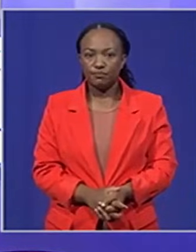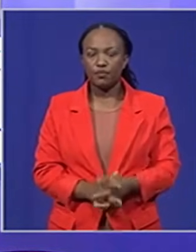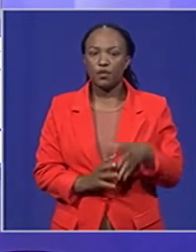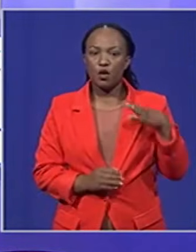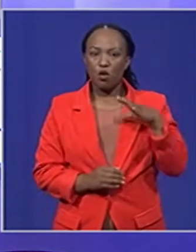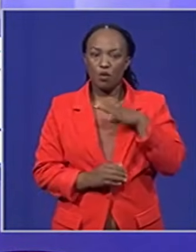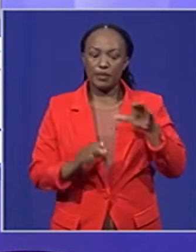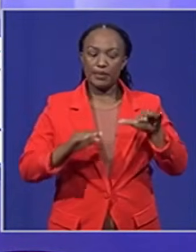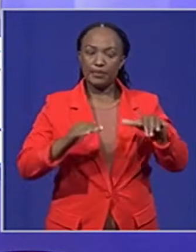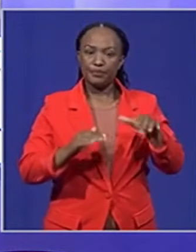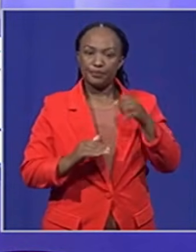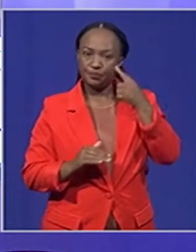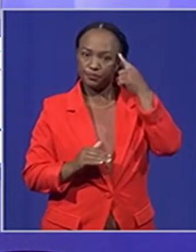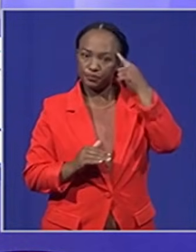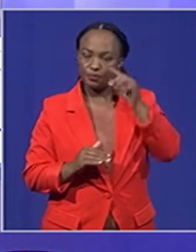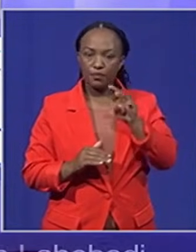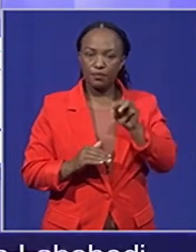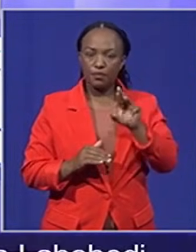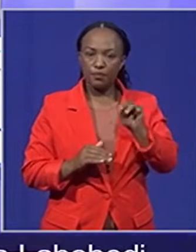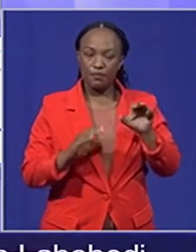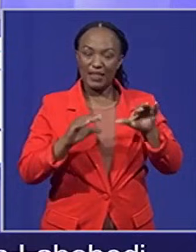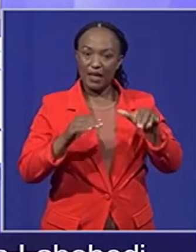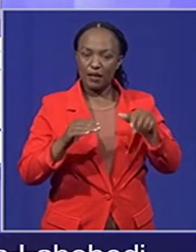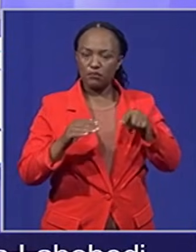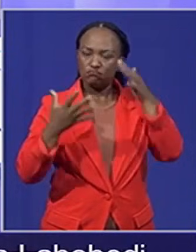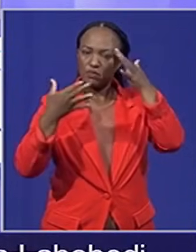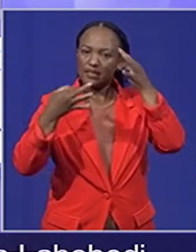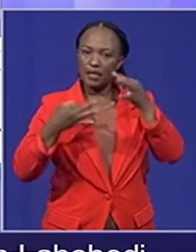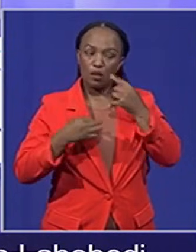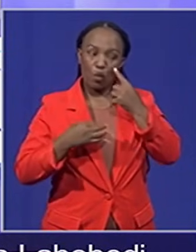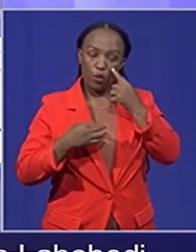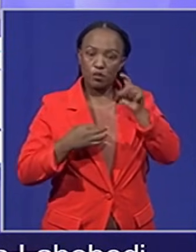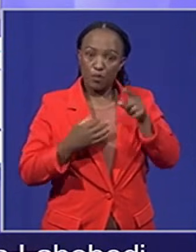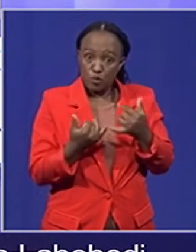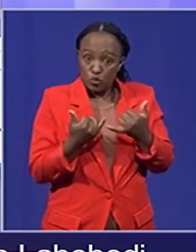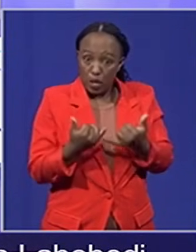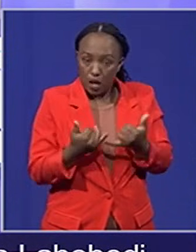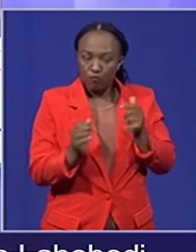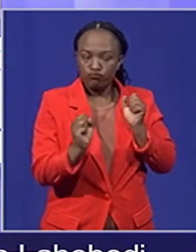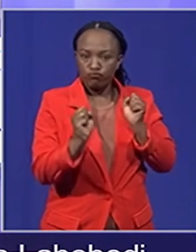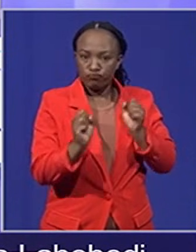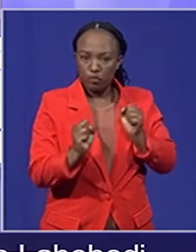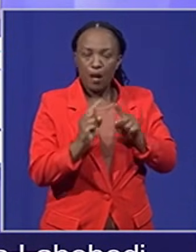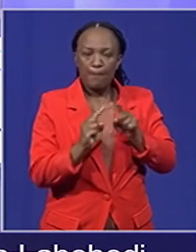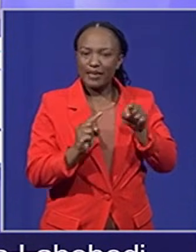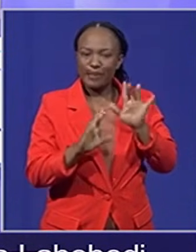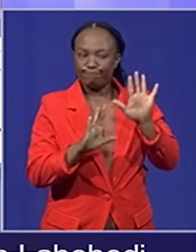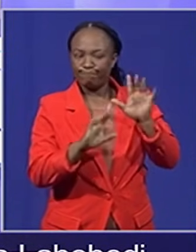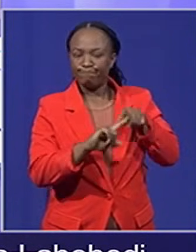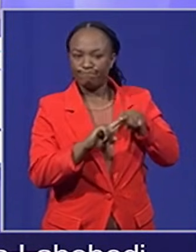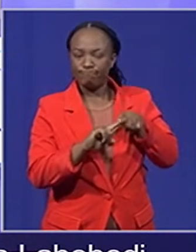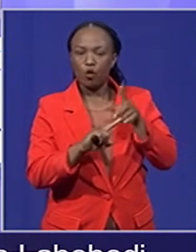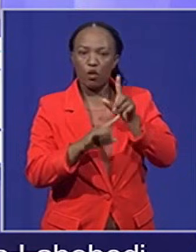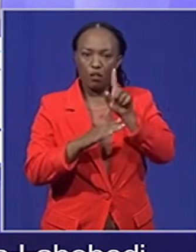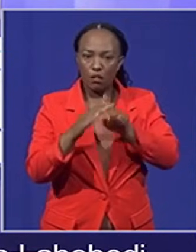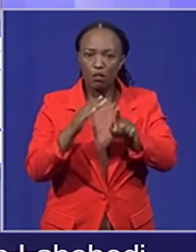Komishene ya Madlanga e tšere sephetho sa gore tlhatsi yeo e bego e swanetše go tšwelela le gono e tla tšwelela ka labobedi la tharo kgweding ya dibokwane le nyaga le gore